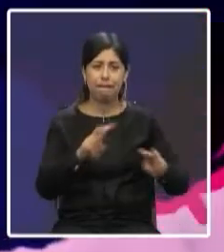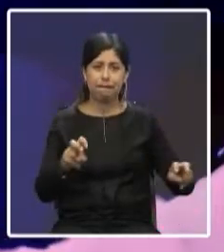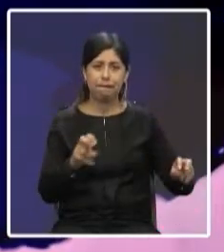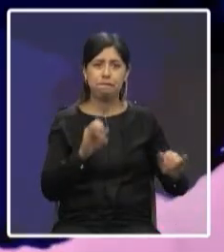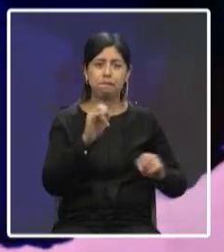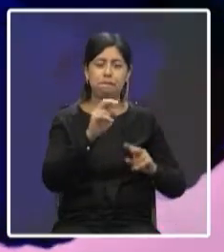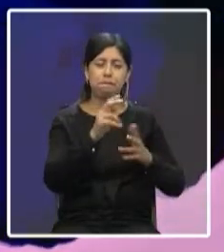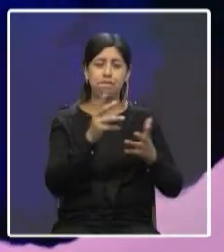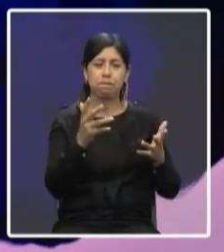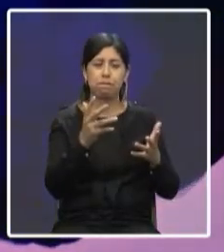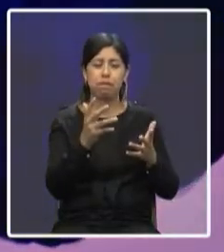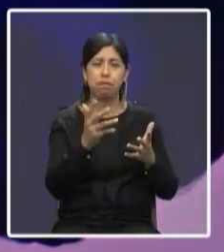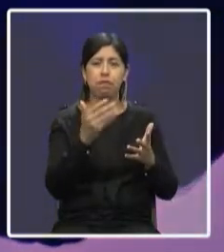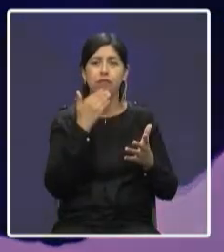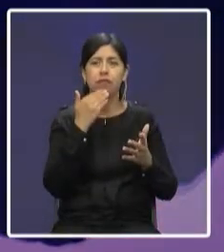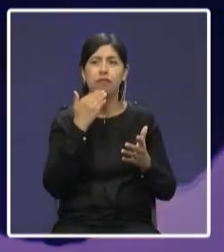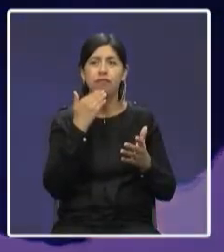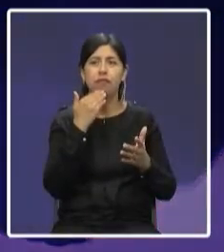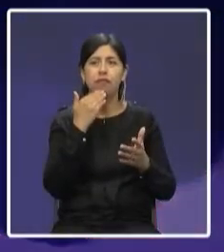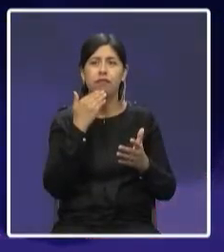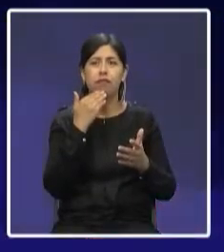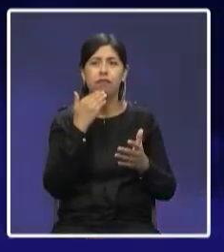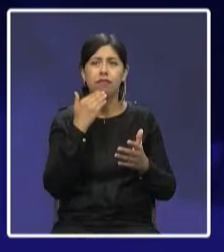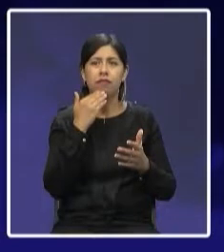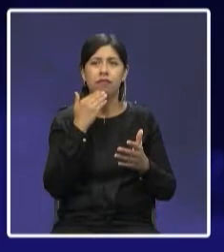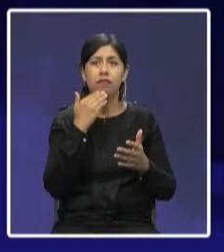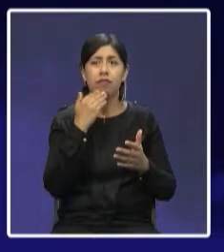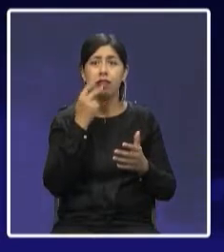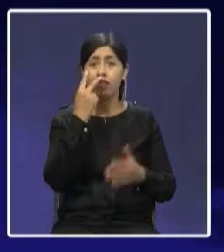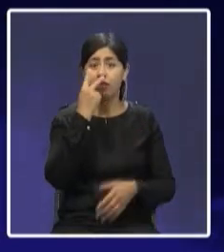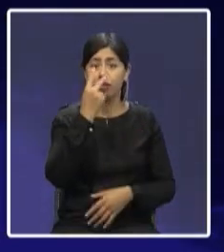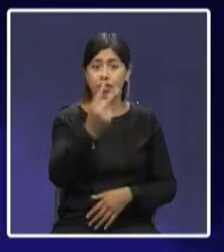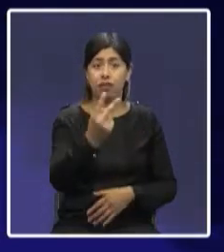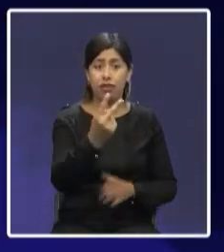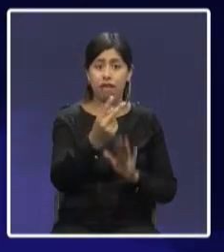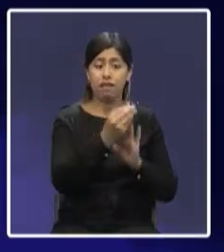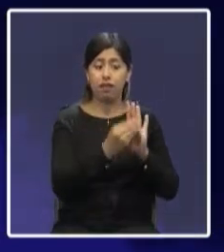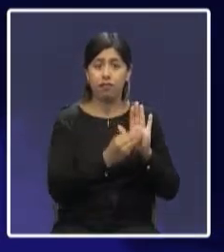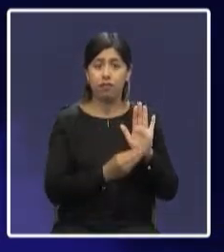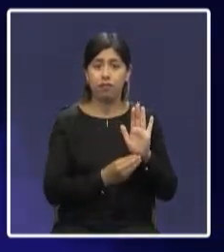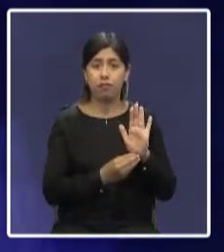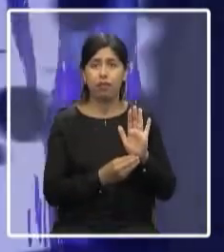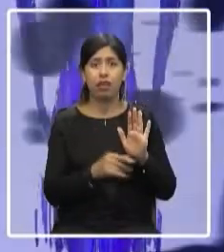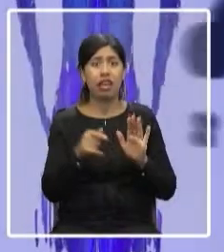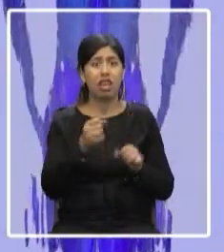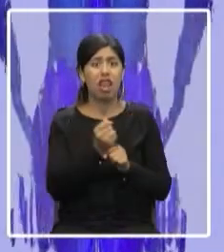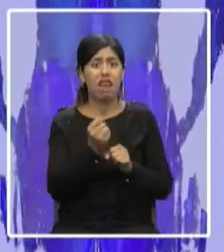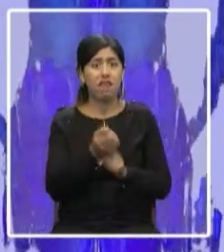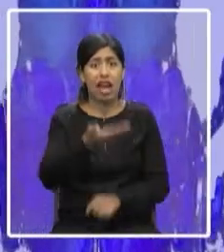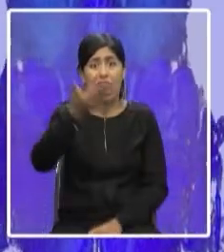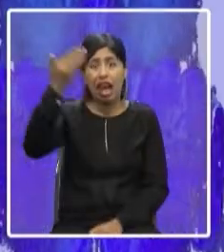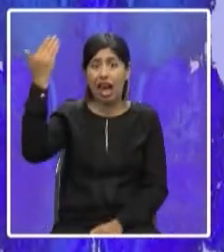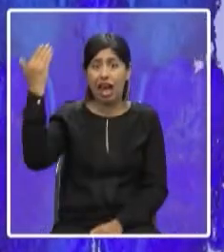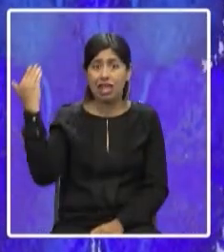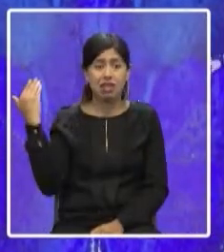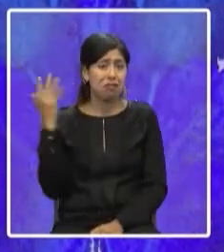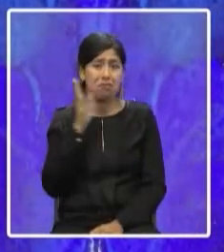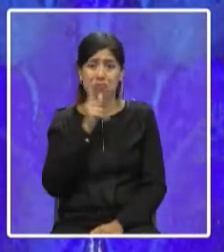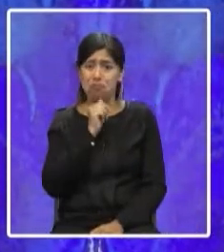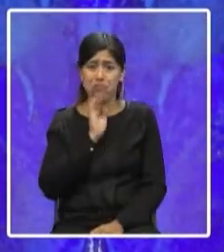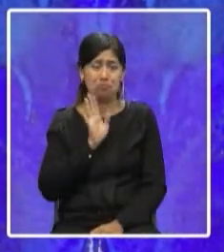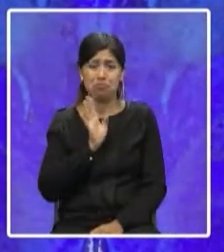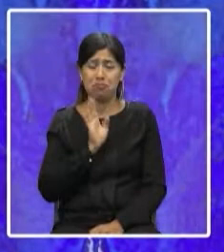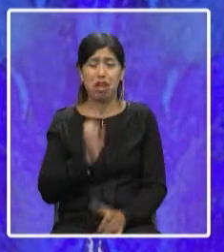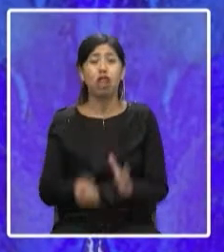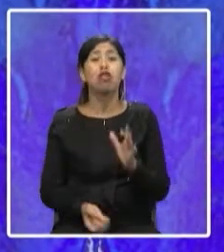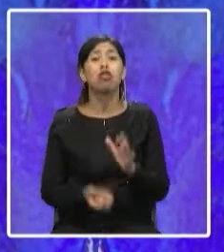research that didn't exist 50 years ago. Let me give you another example. It doesn't have to be high tech. Let's talk about fitness training.